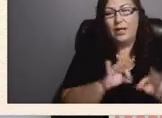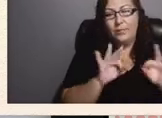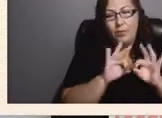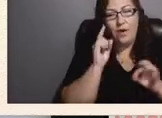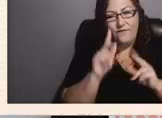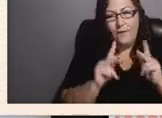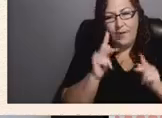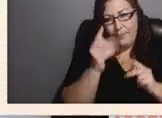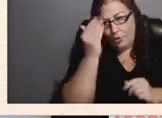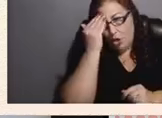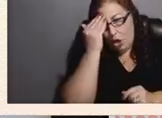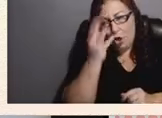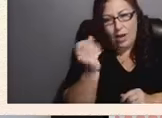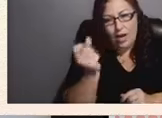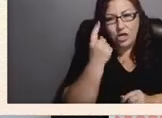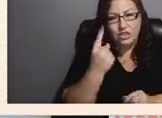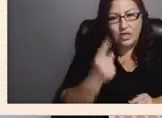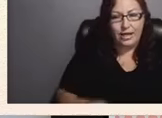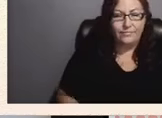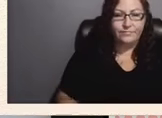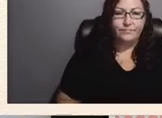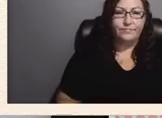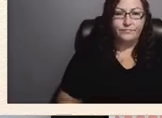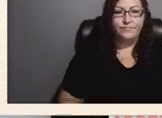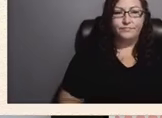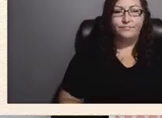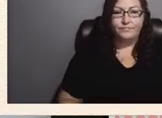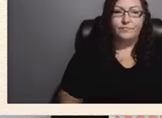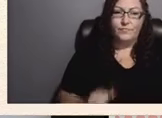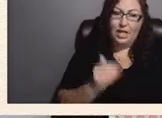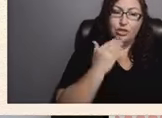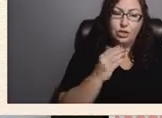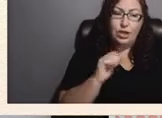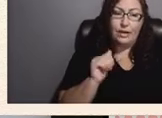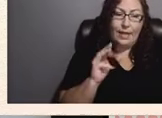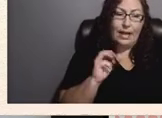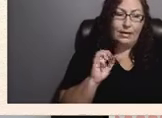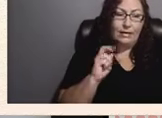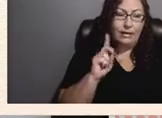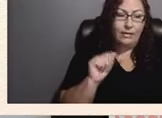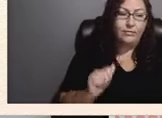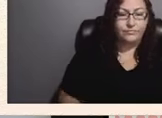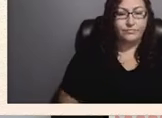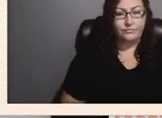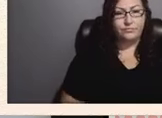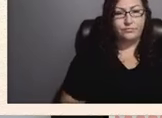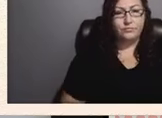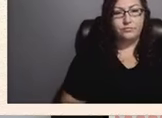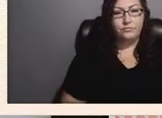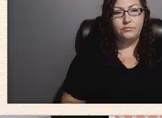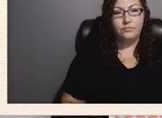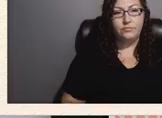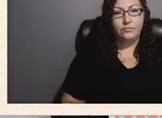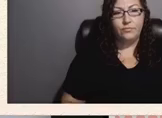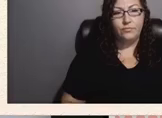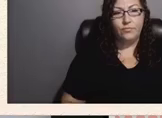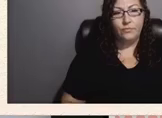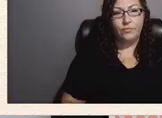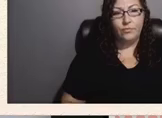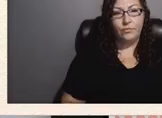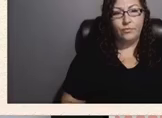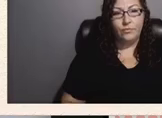know and understand. That's good, Amanda. Mm-hmm. when I was